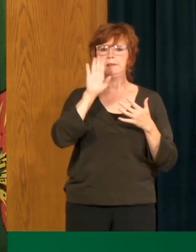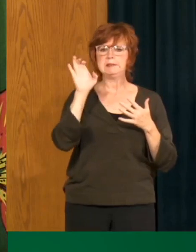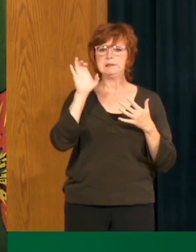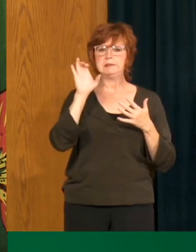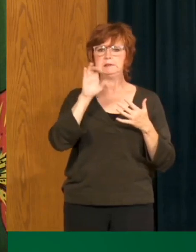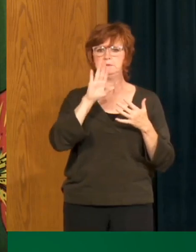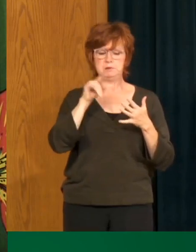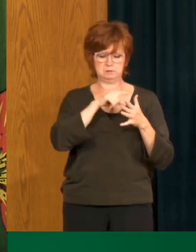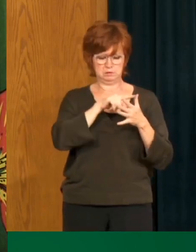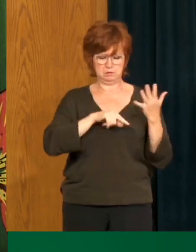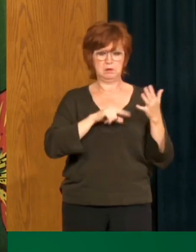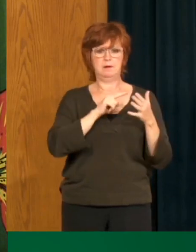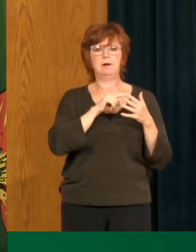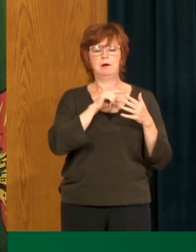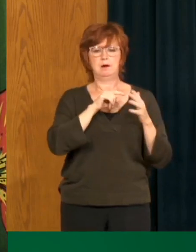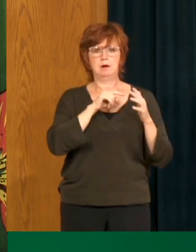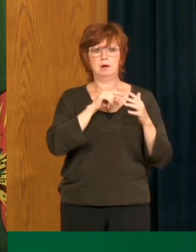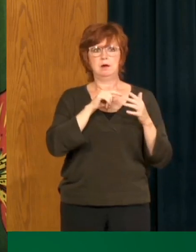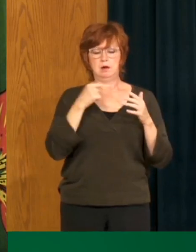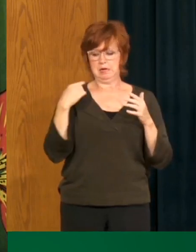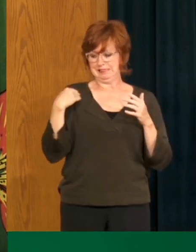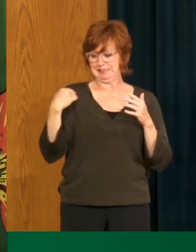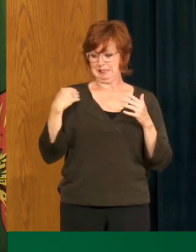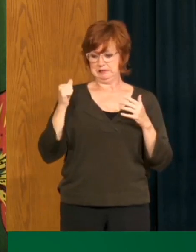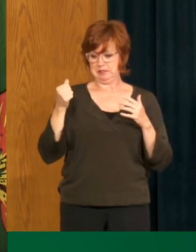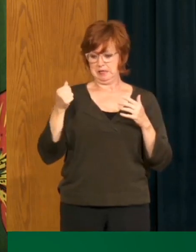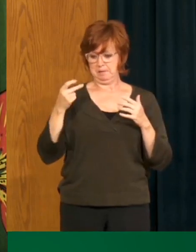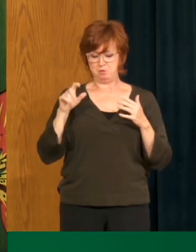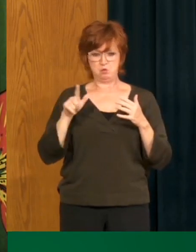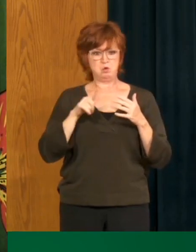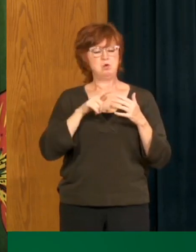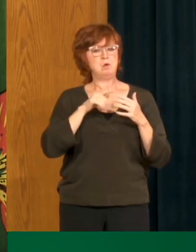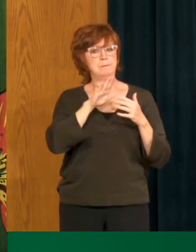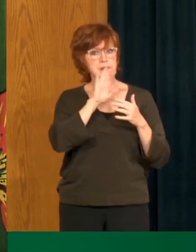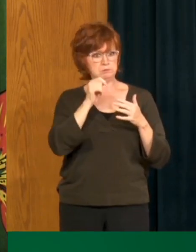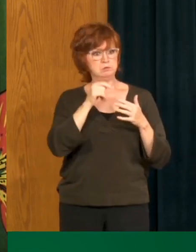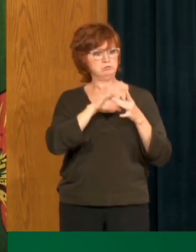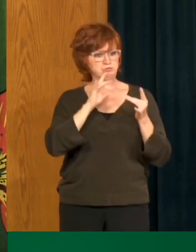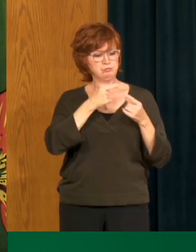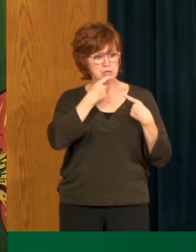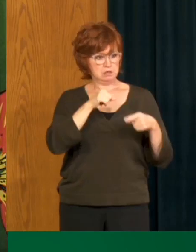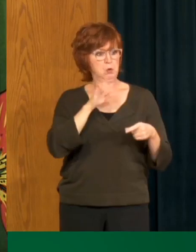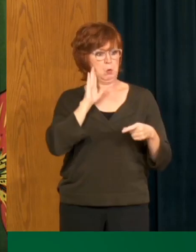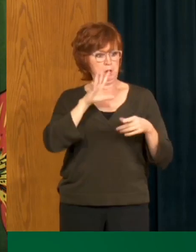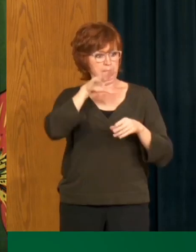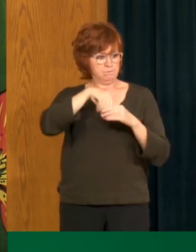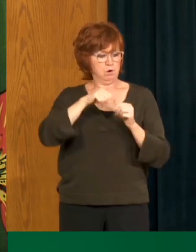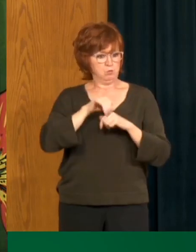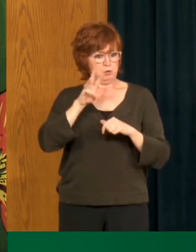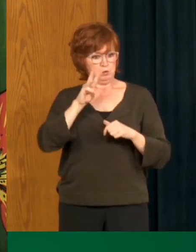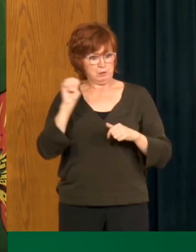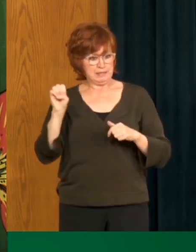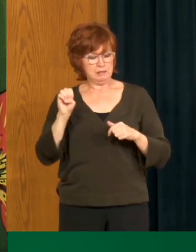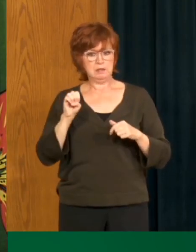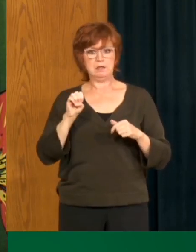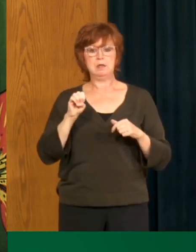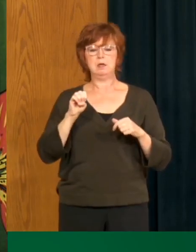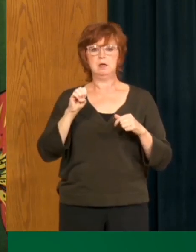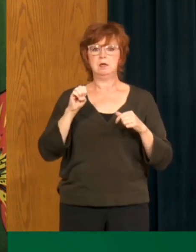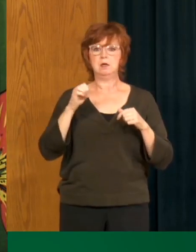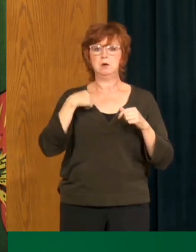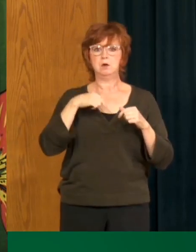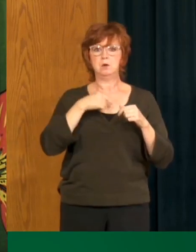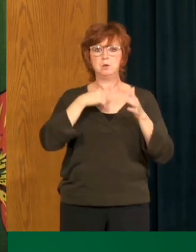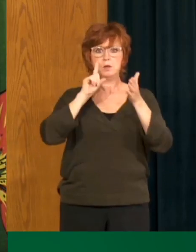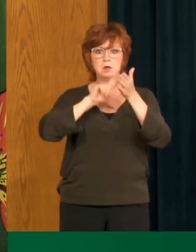program, or have indicated they're going to as recently as April of this year. So there's a number of provinces that are that are looking at this, including Saskatchewan, who